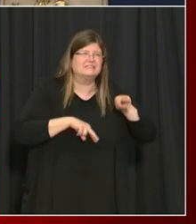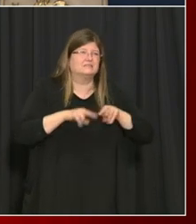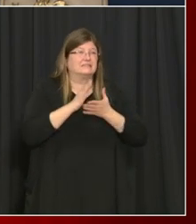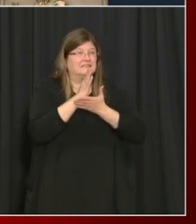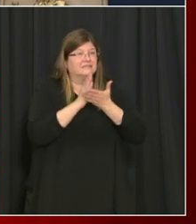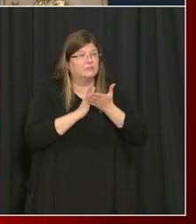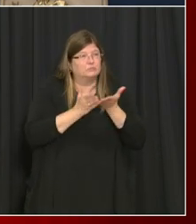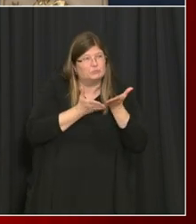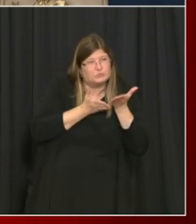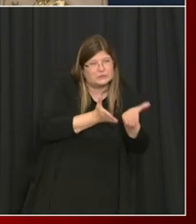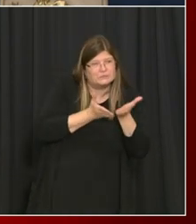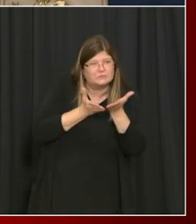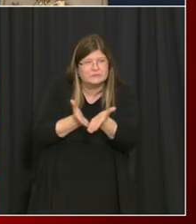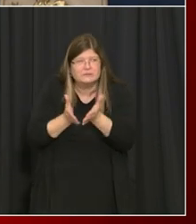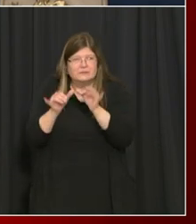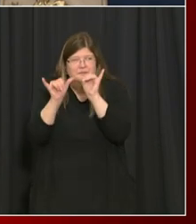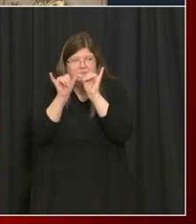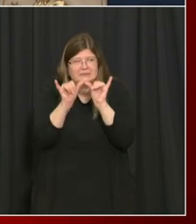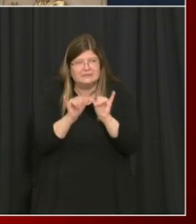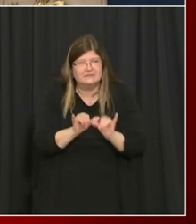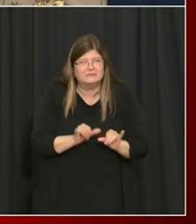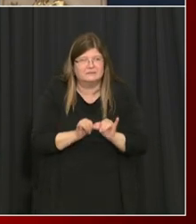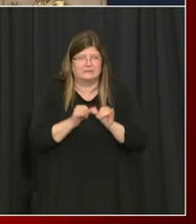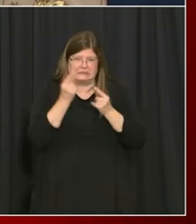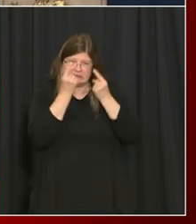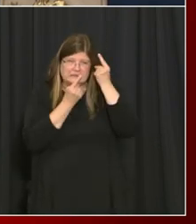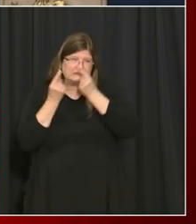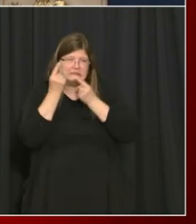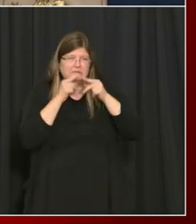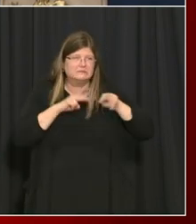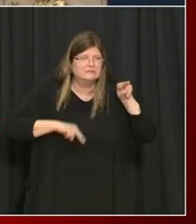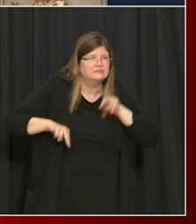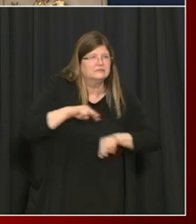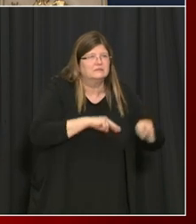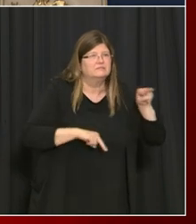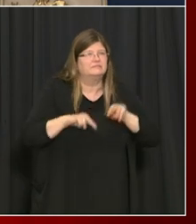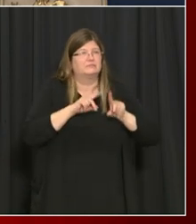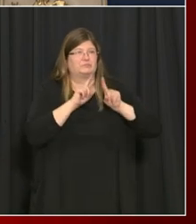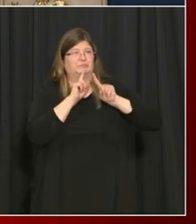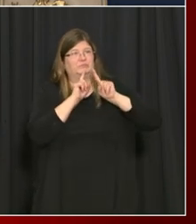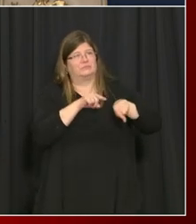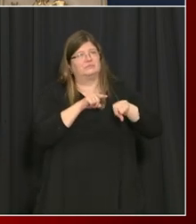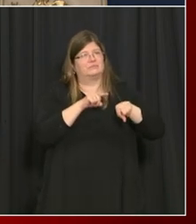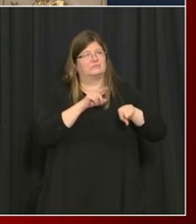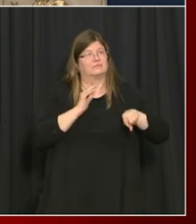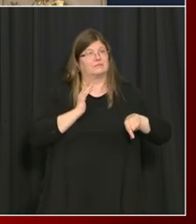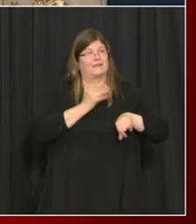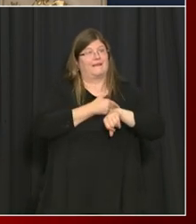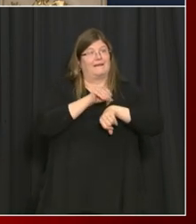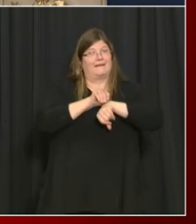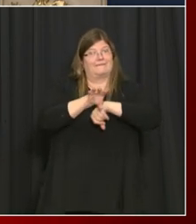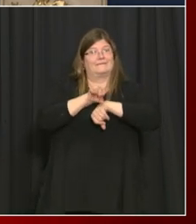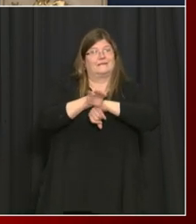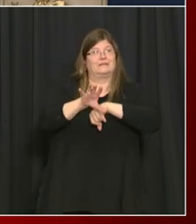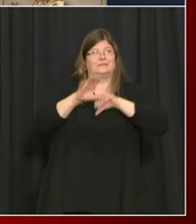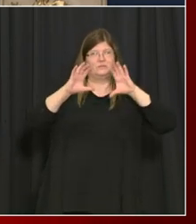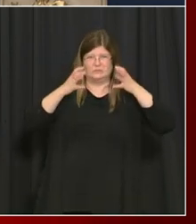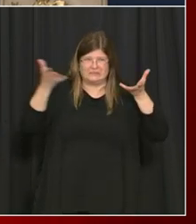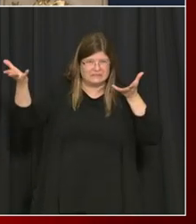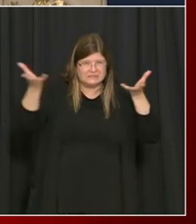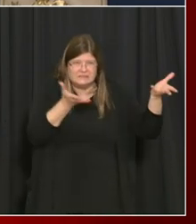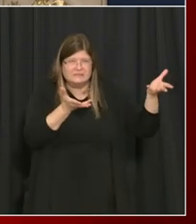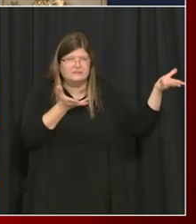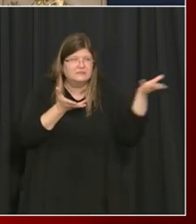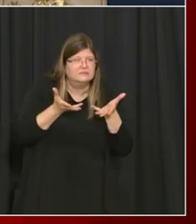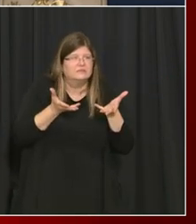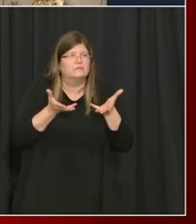recommended metrics that DC Health was considering that was reported to an advisory group. And DC Health